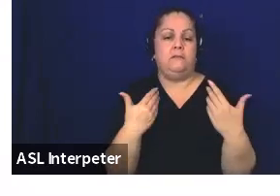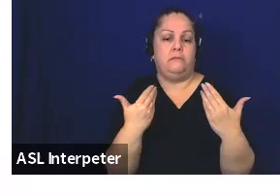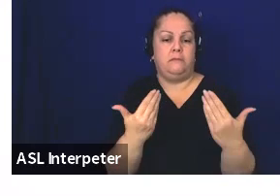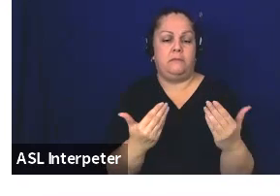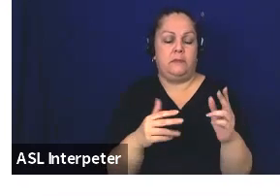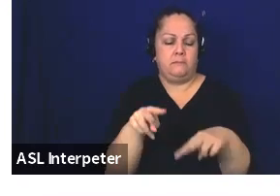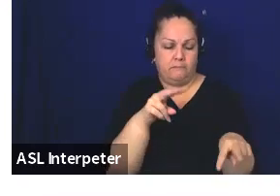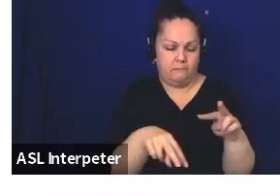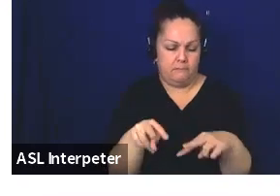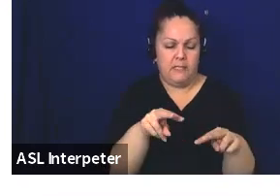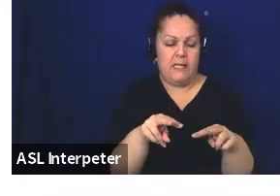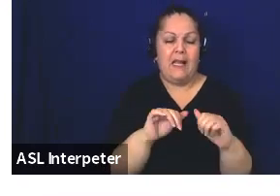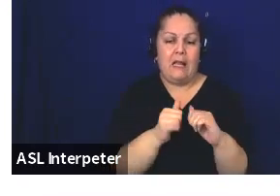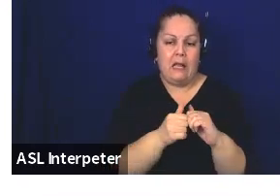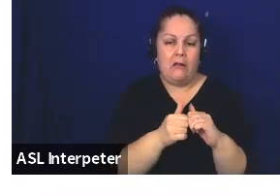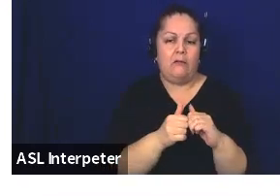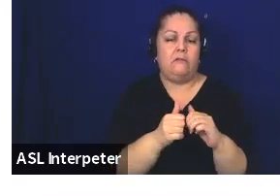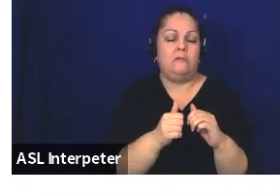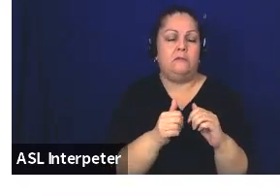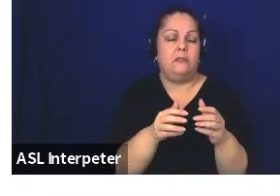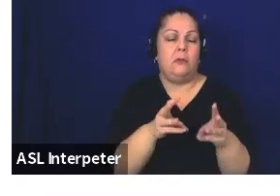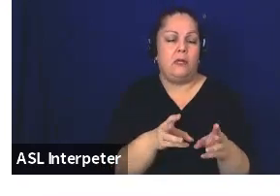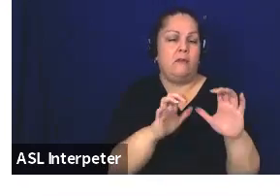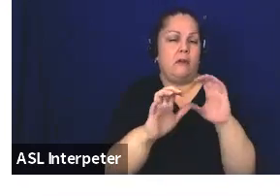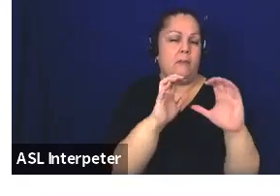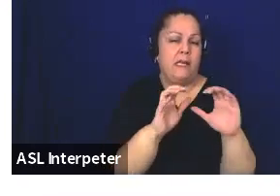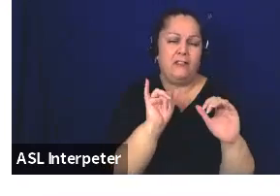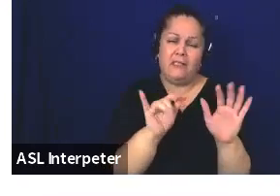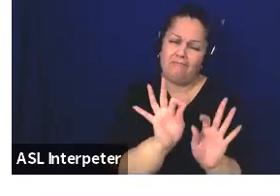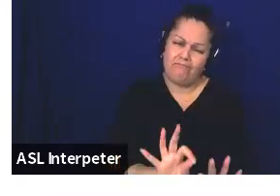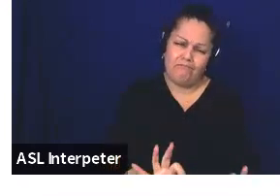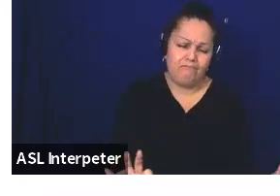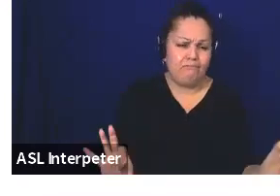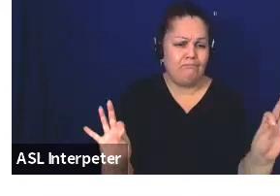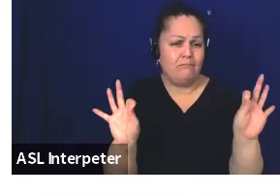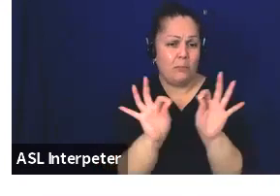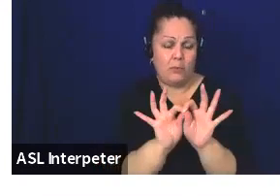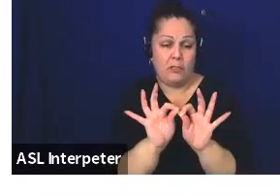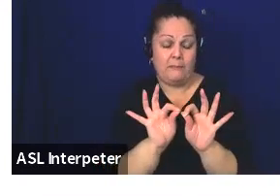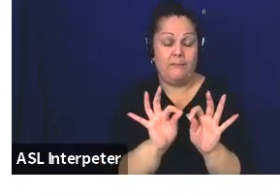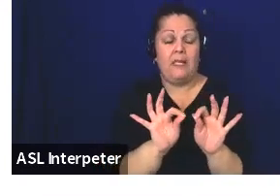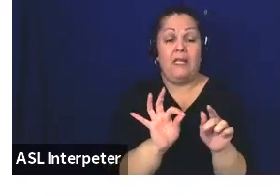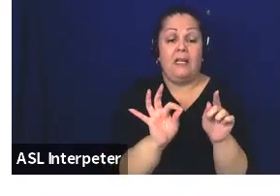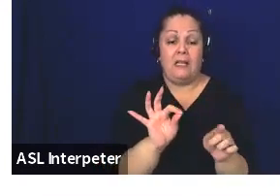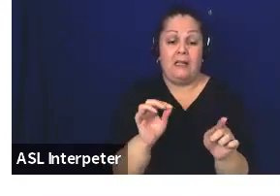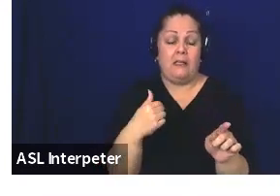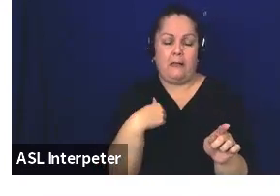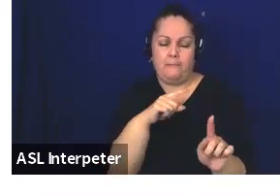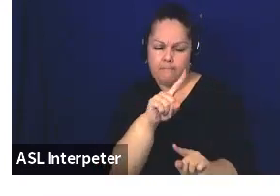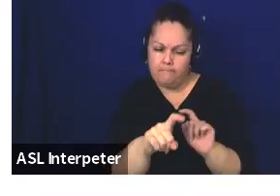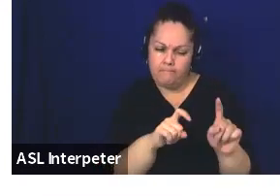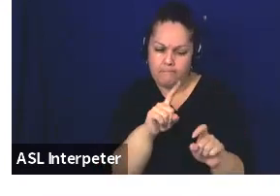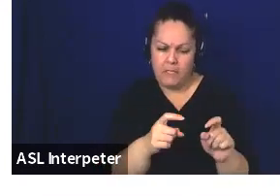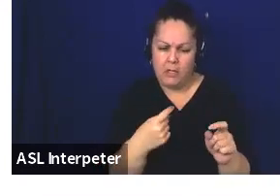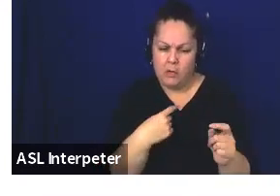the safety of the method of communication. This is extremely important. In this step, stakeholders should inquire about what